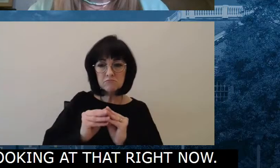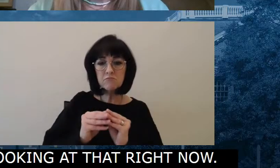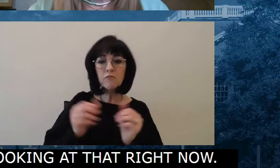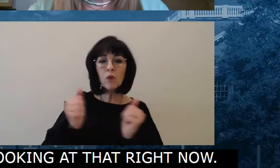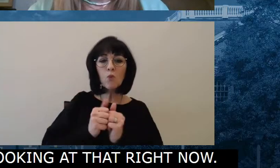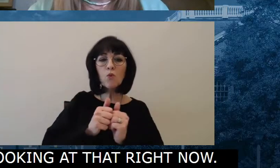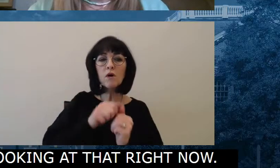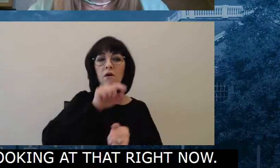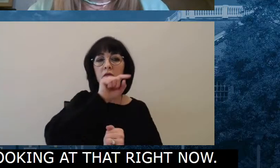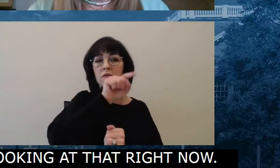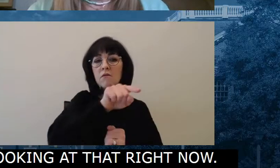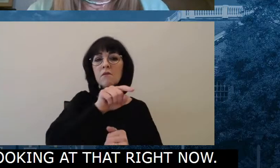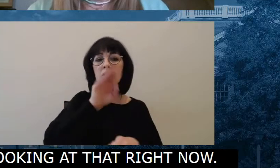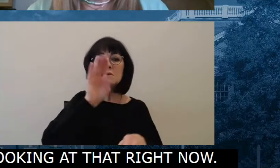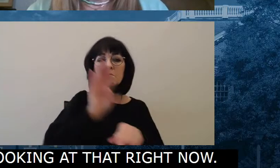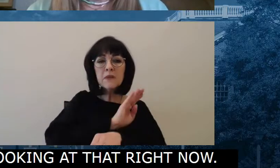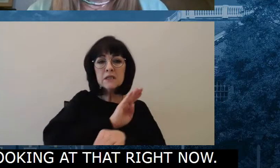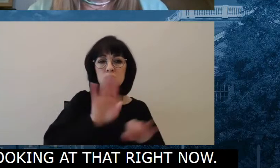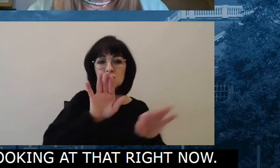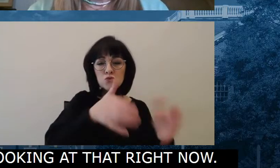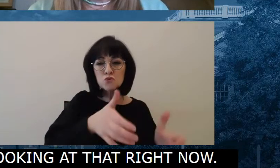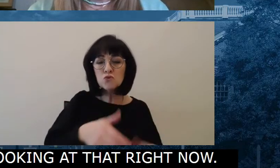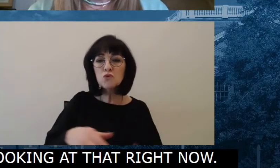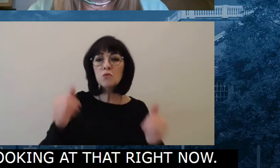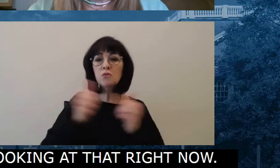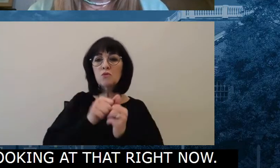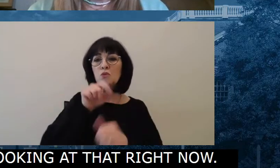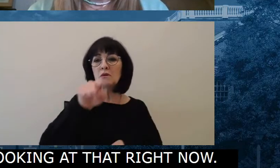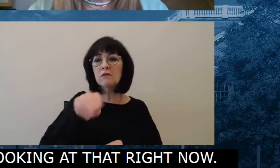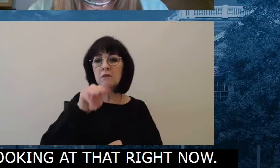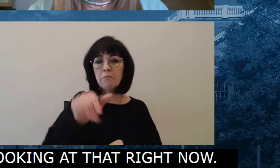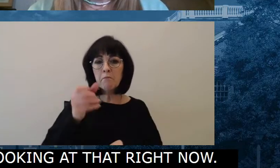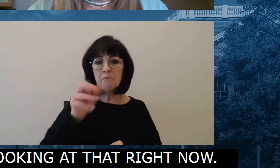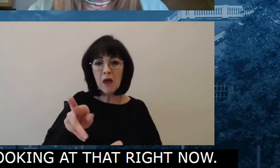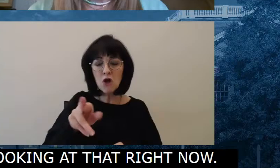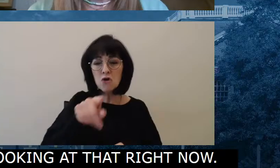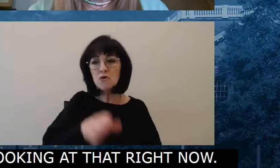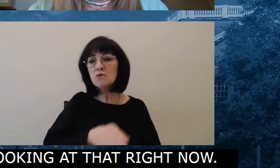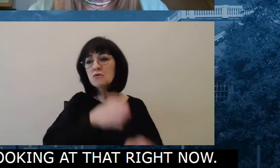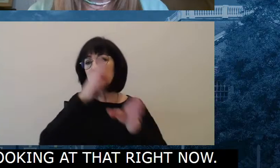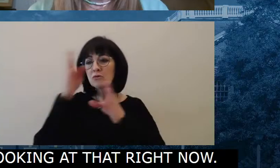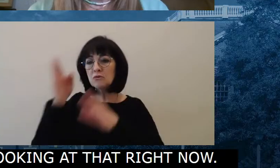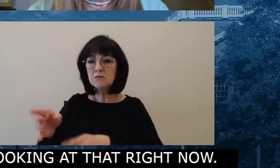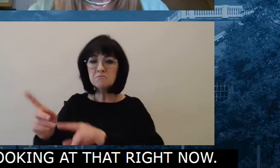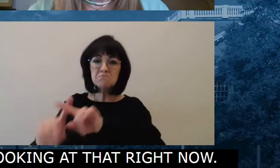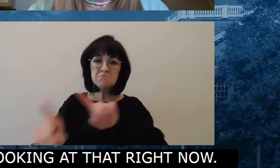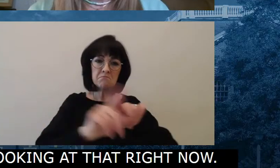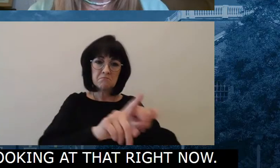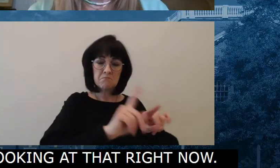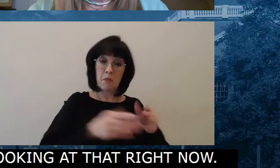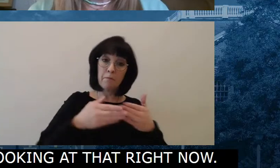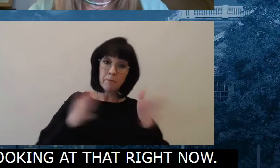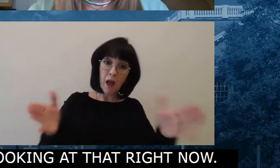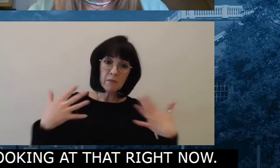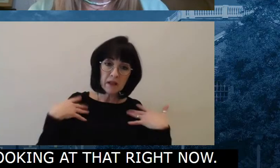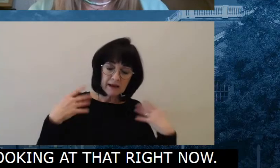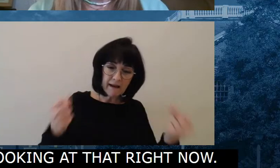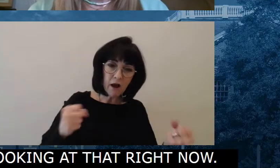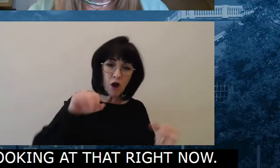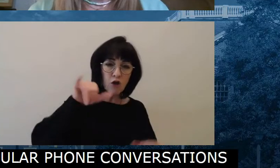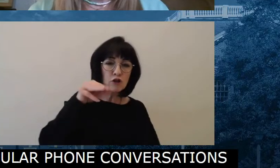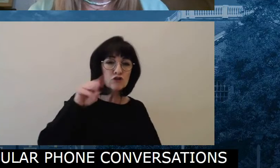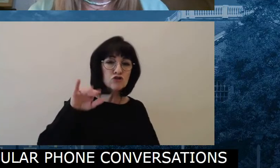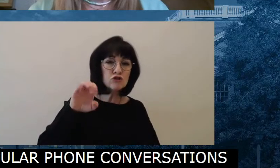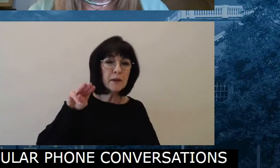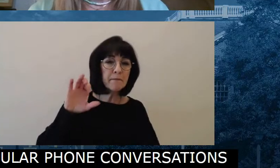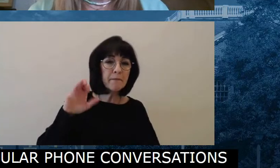with the hospitals, with the mayors across the state. And we've been working with public health. Jamie Mack and his team